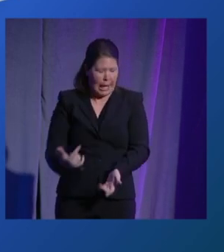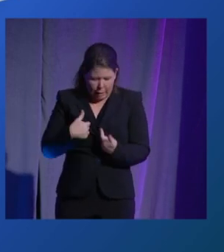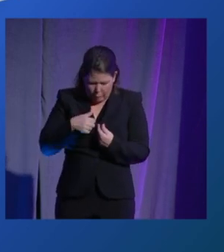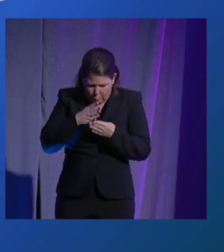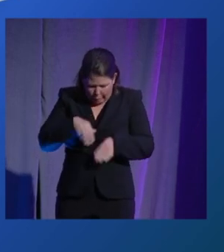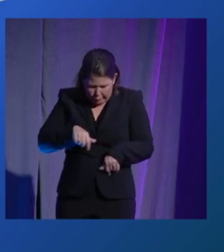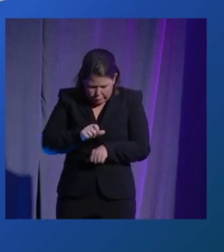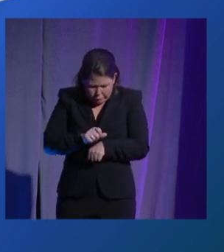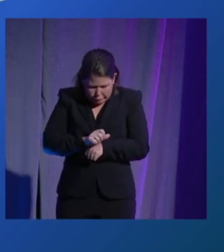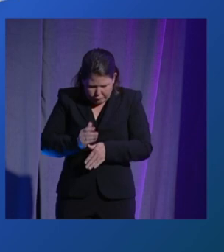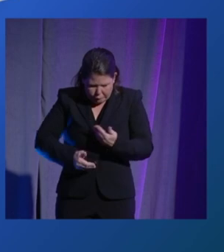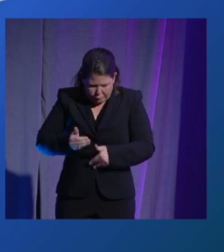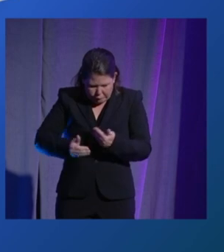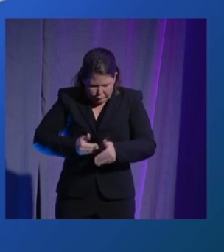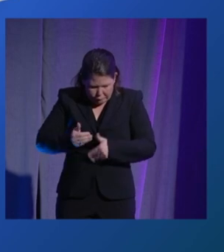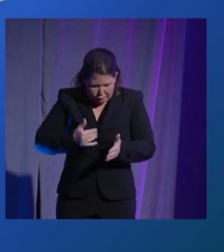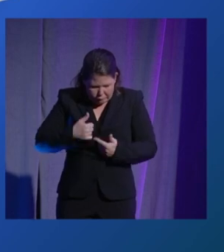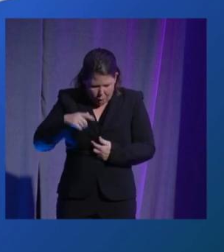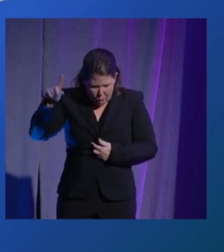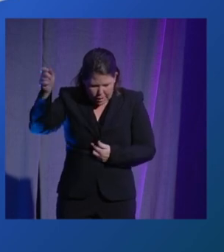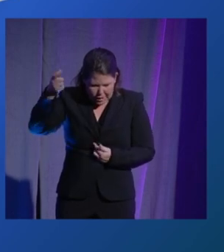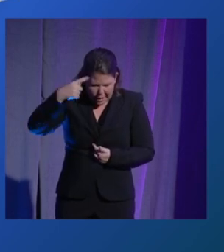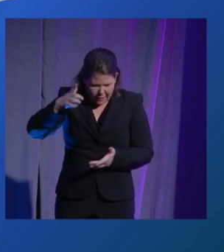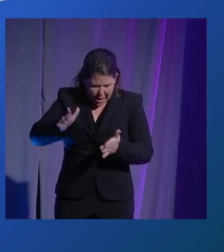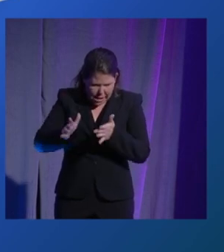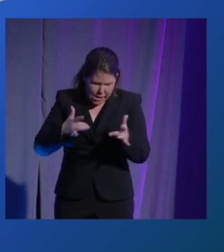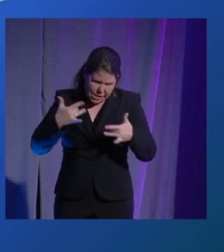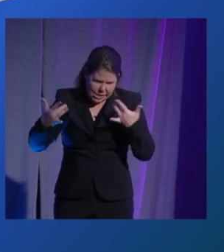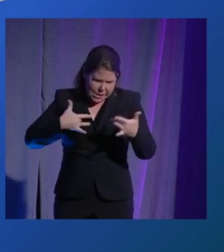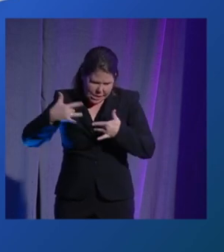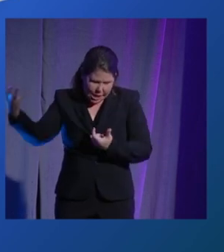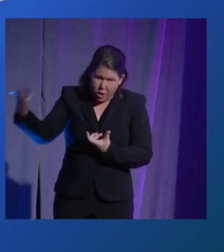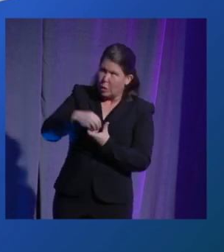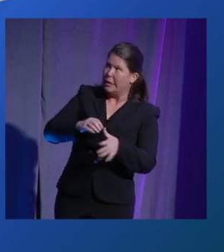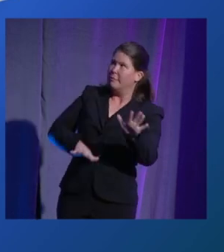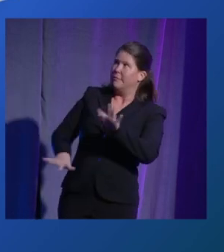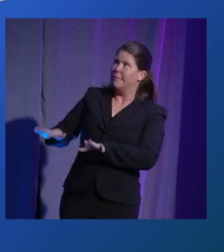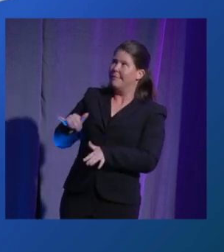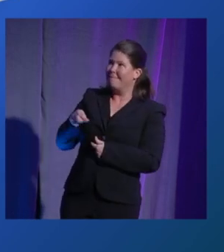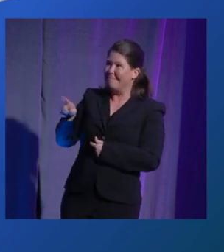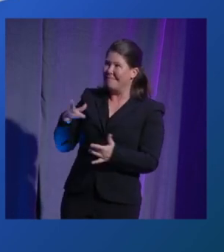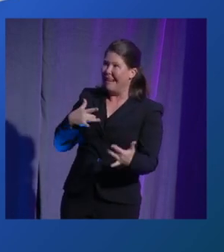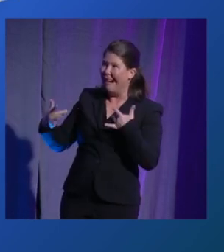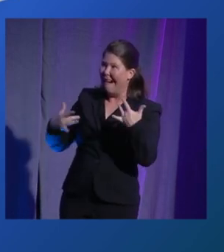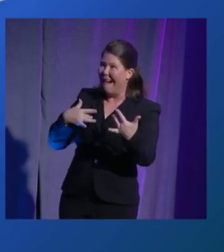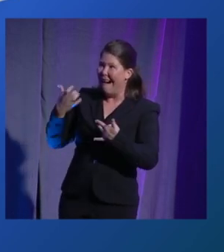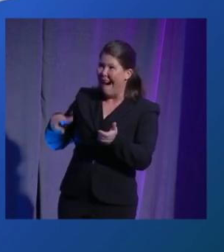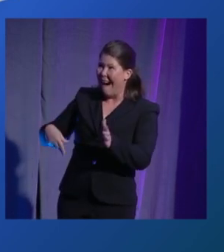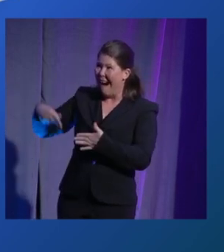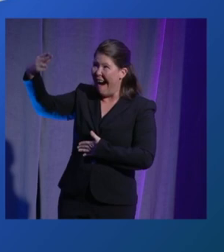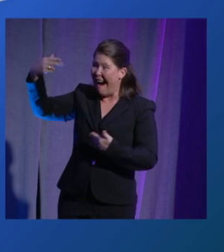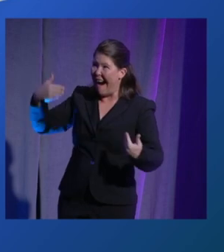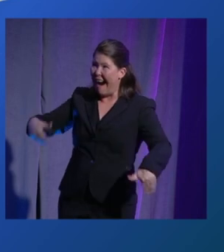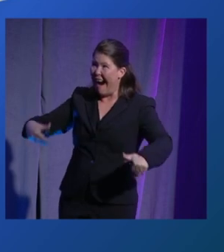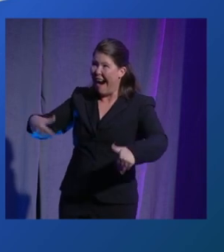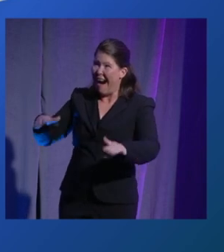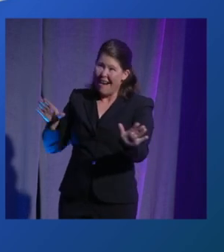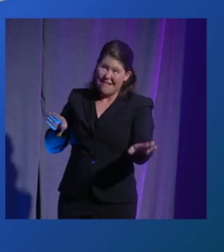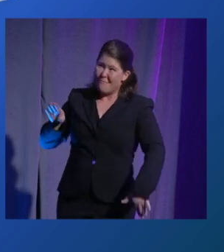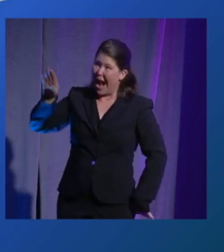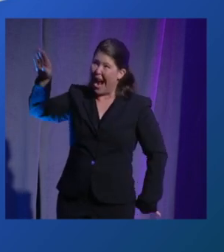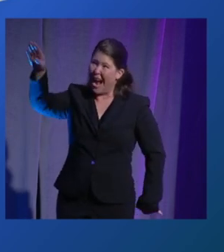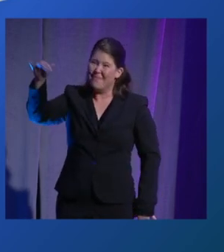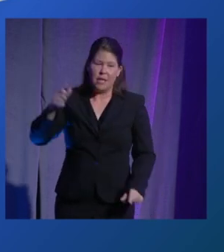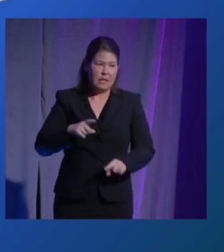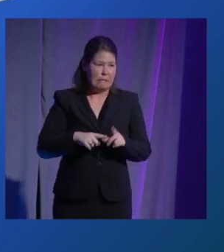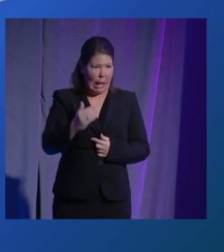world and suddenly government's enthusiasm for semiconductors is really high right like a 10 out of 10 but they don't really know